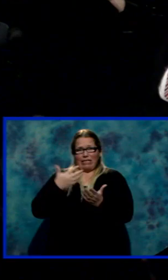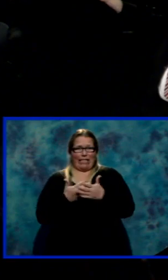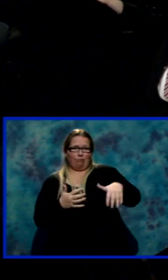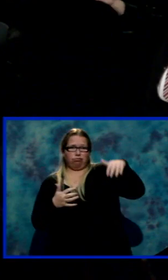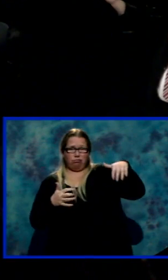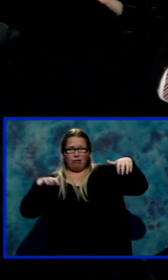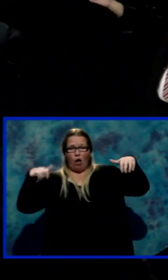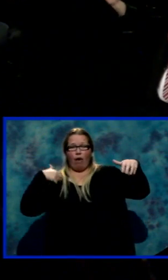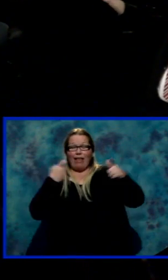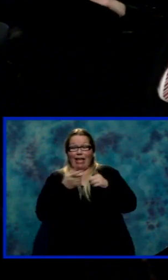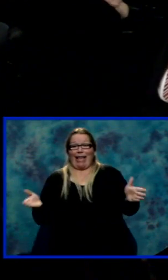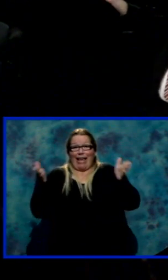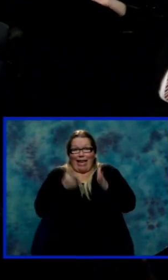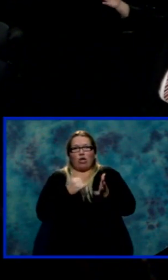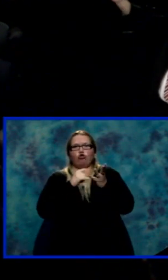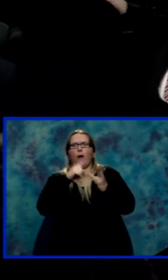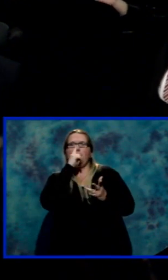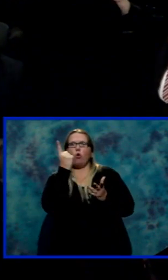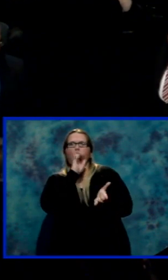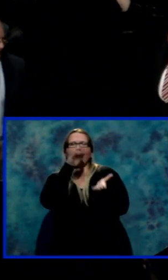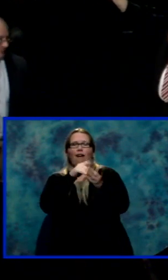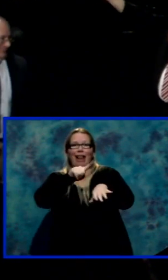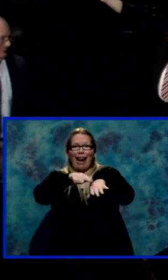outside. Can we get you all to move to the center?